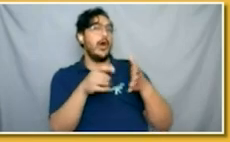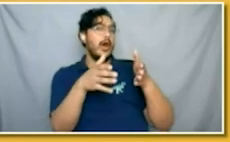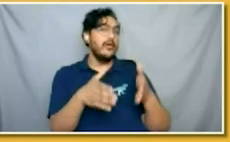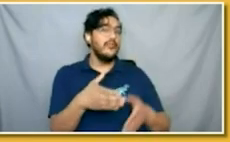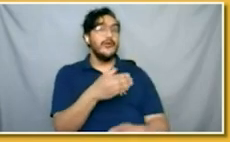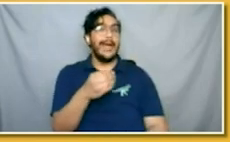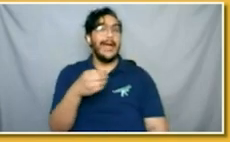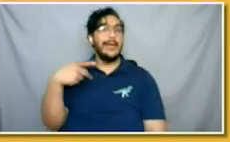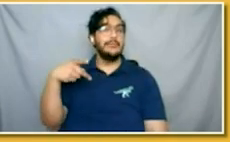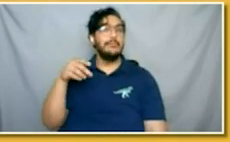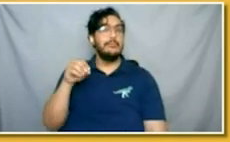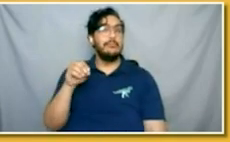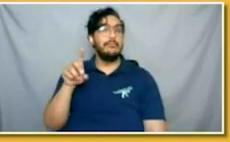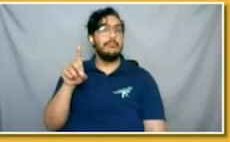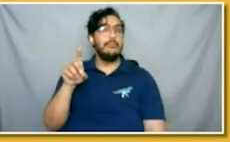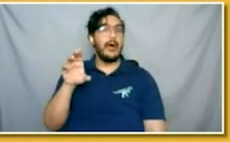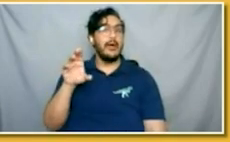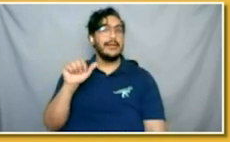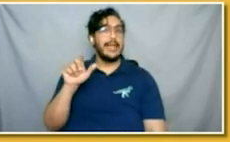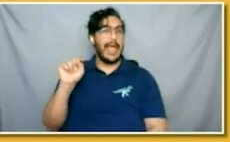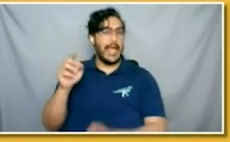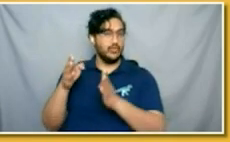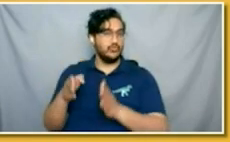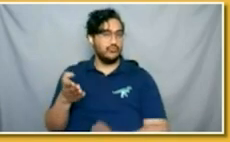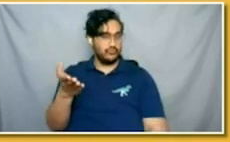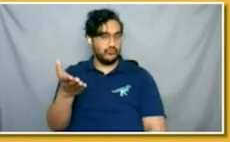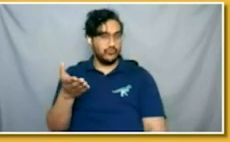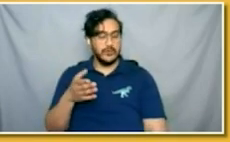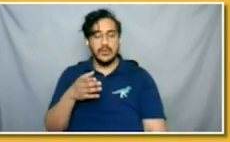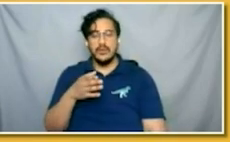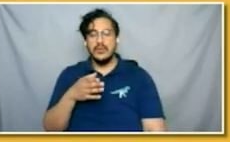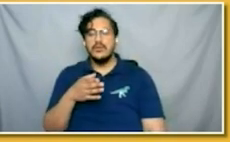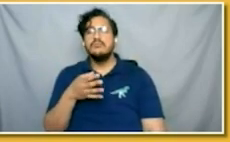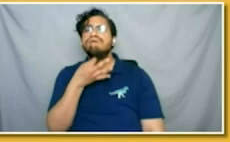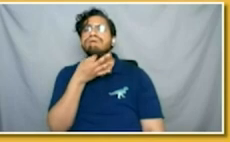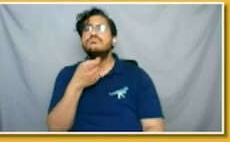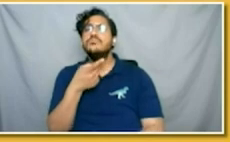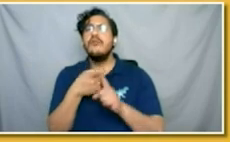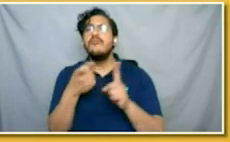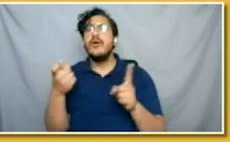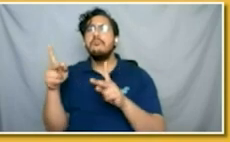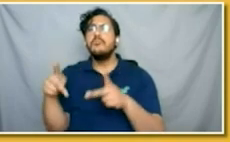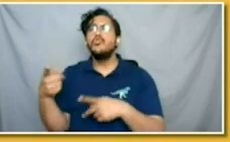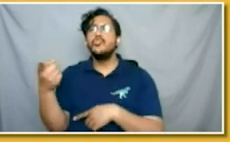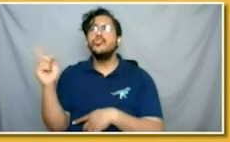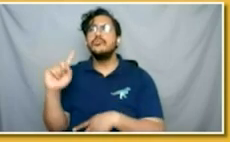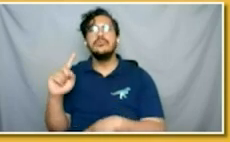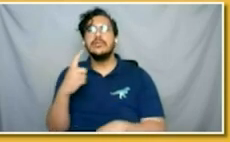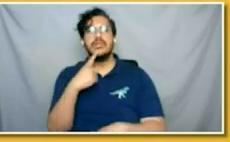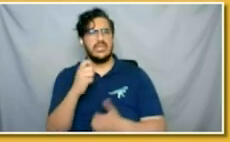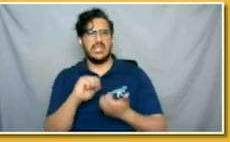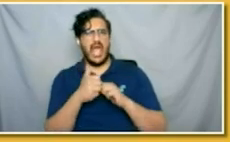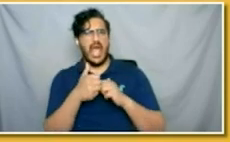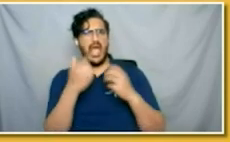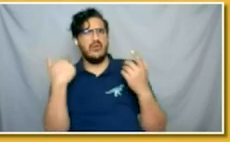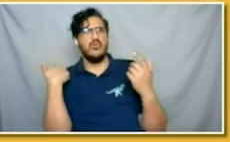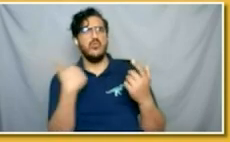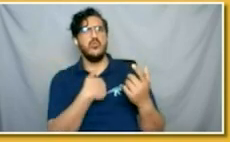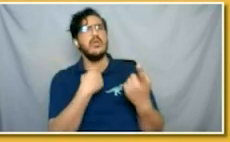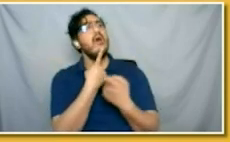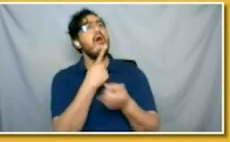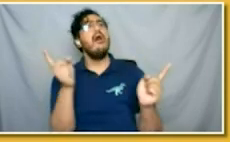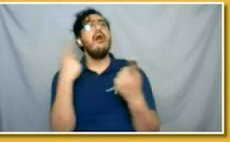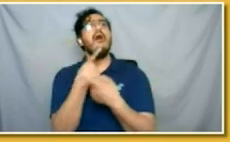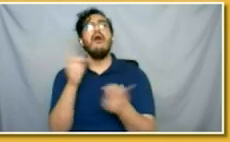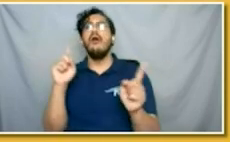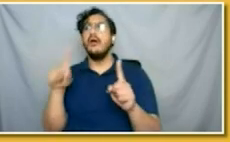this. A question that came in from the audience is, how do we get the message out about how these private companies like FedEx and